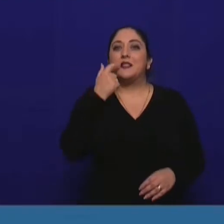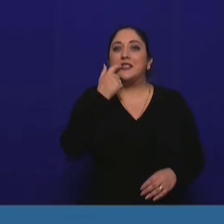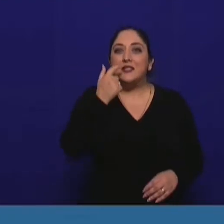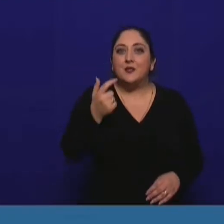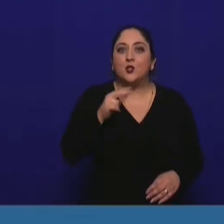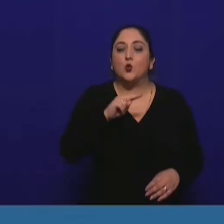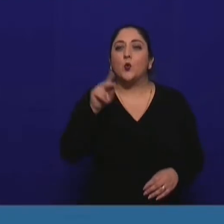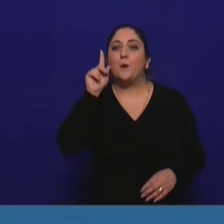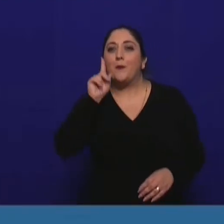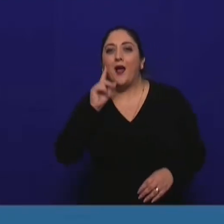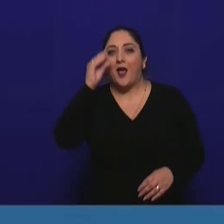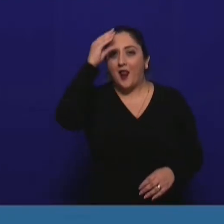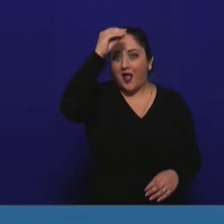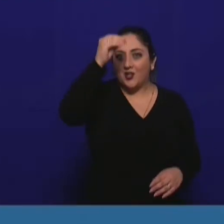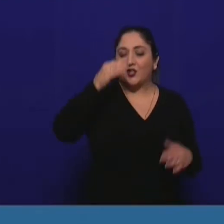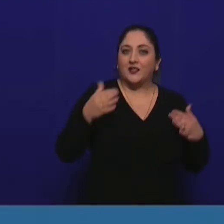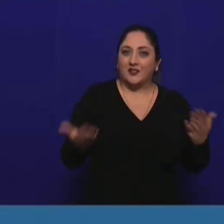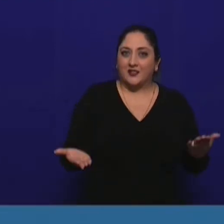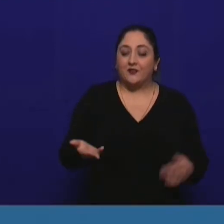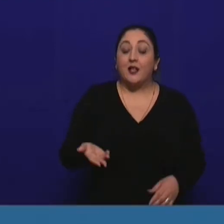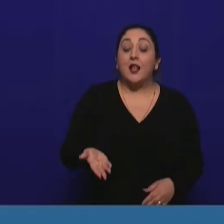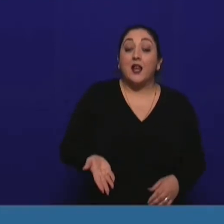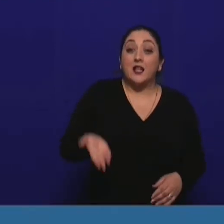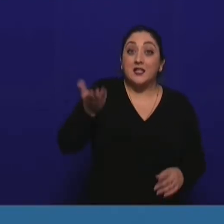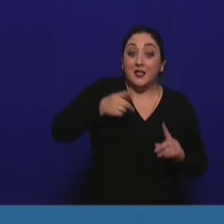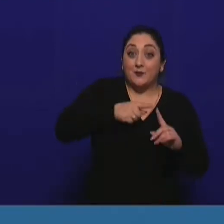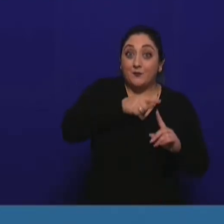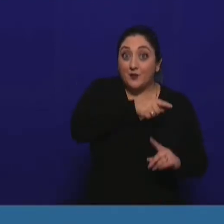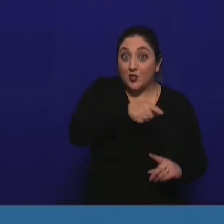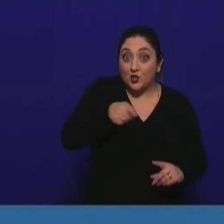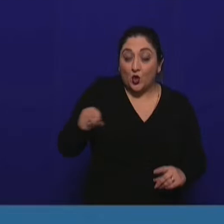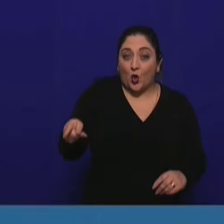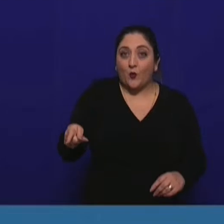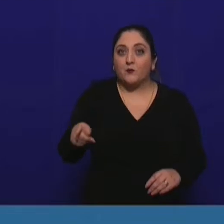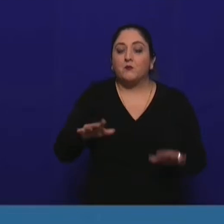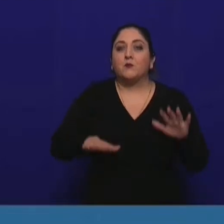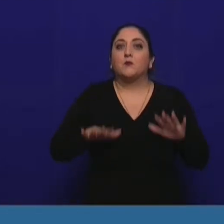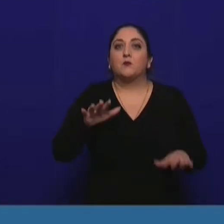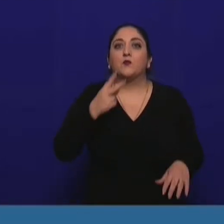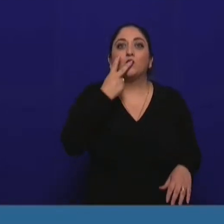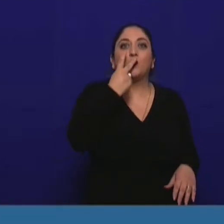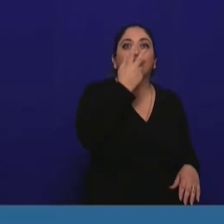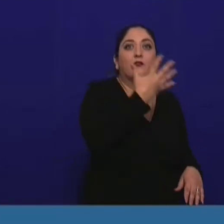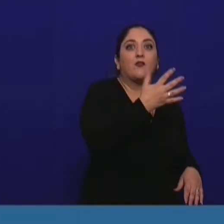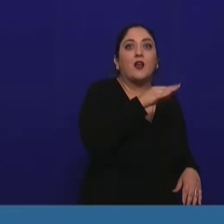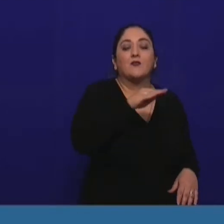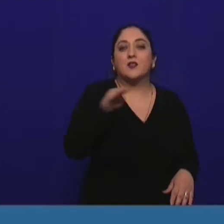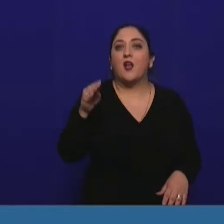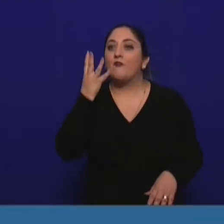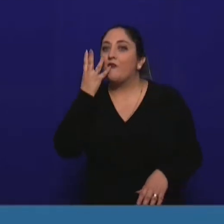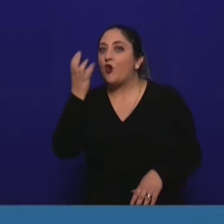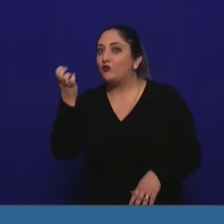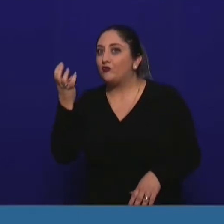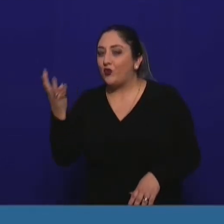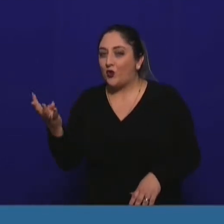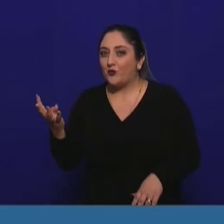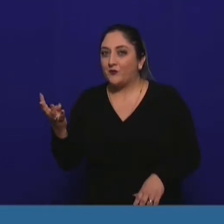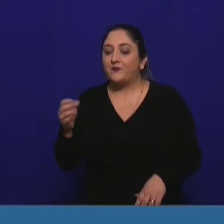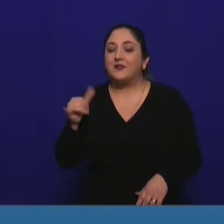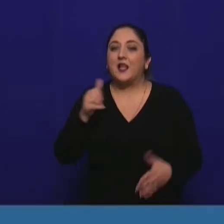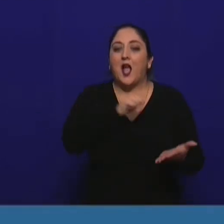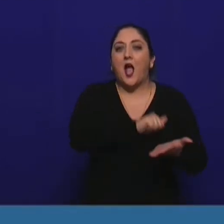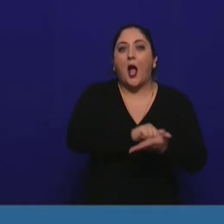anka il-gender tagħhom naraw li l-maġġor parti tal-każijiet kienu bejn etajiet bejn 25 u 44 years. U jekk